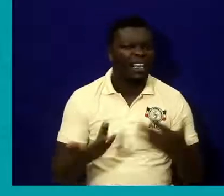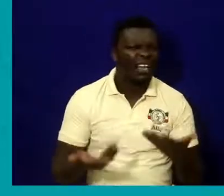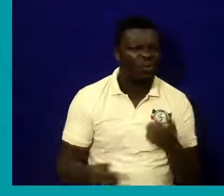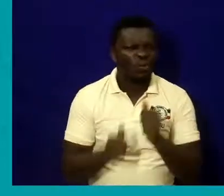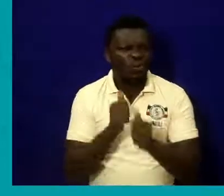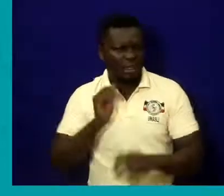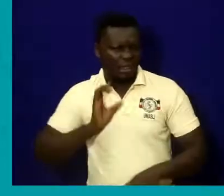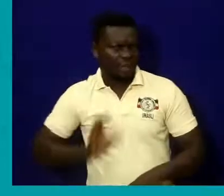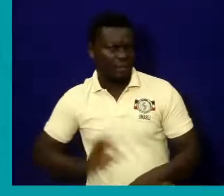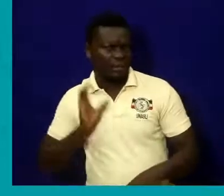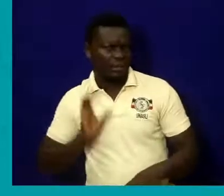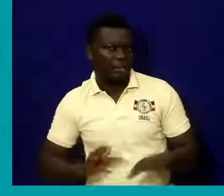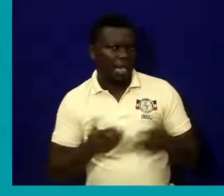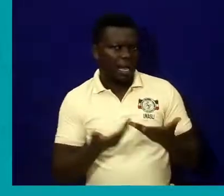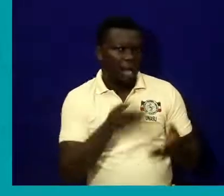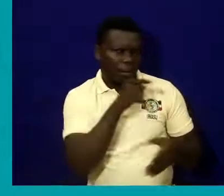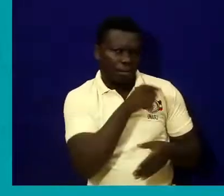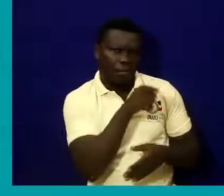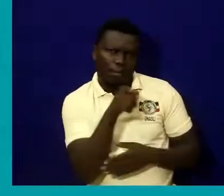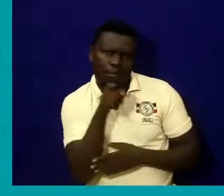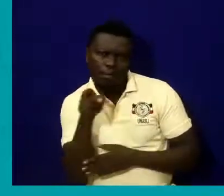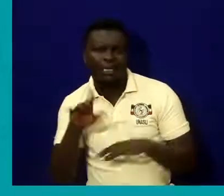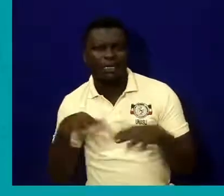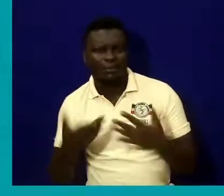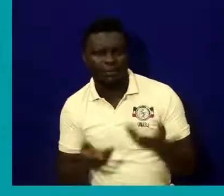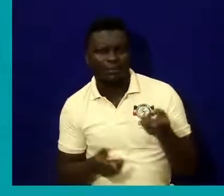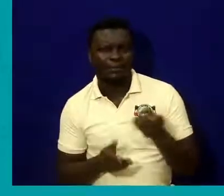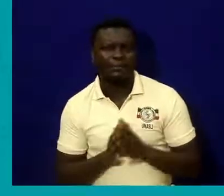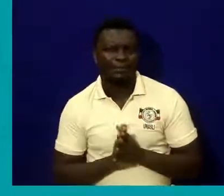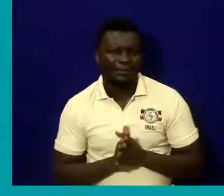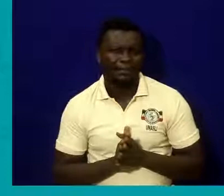What features or characteristics are there?